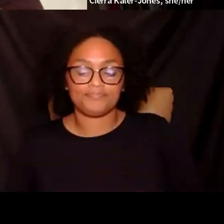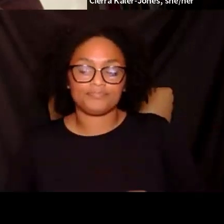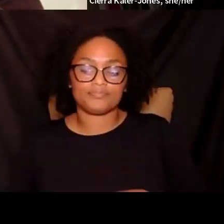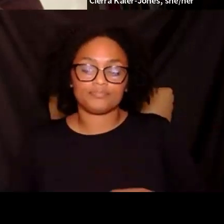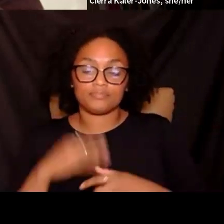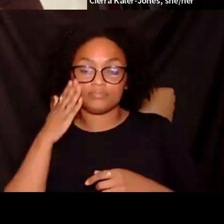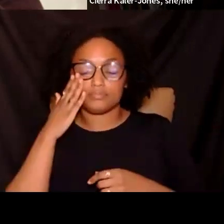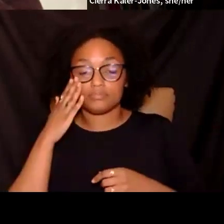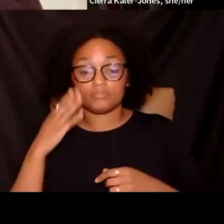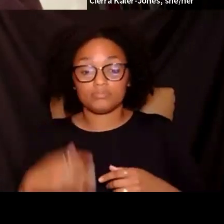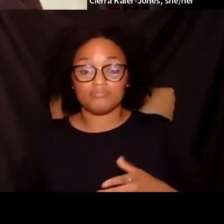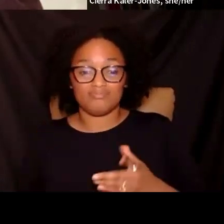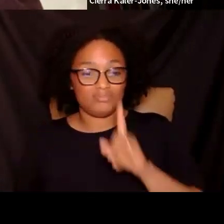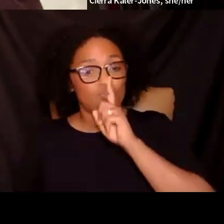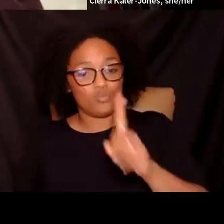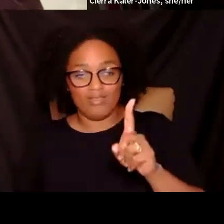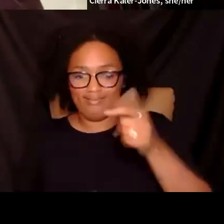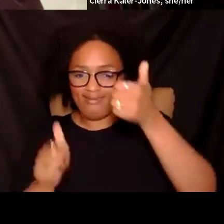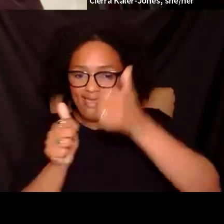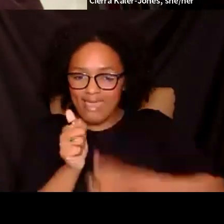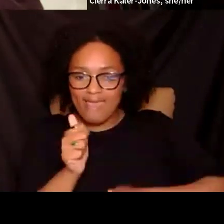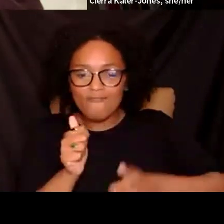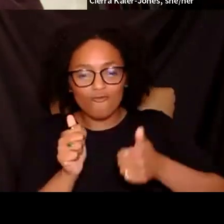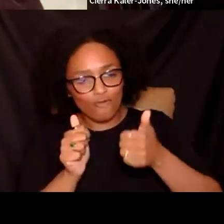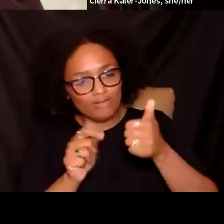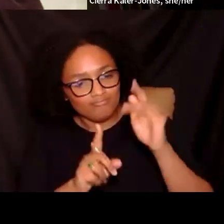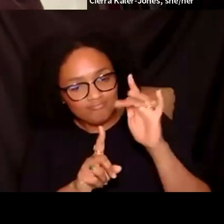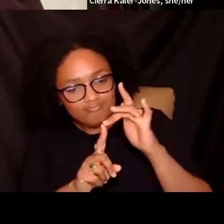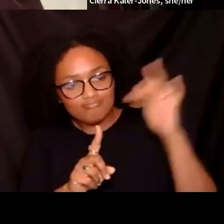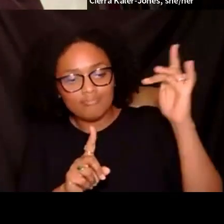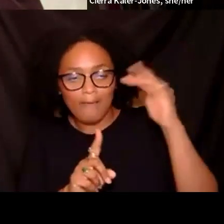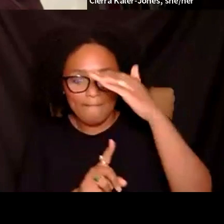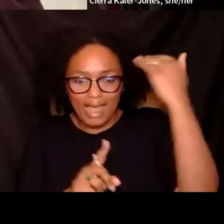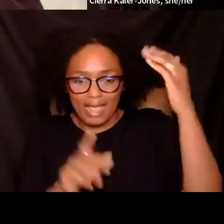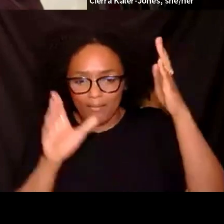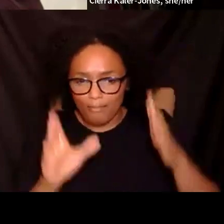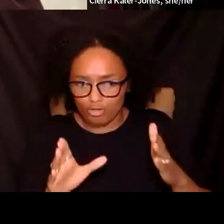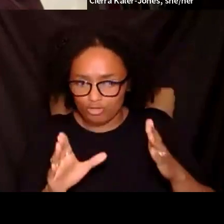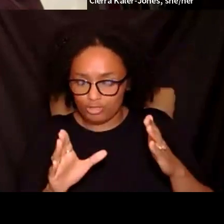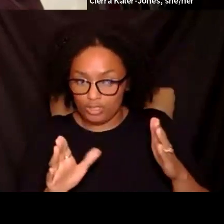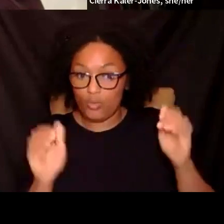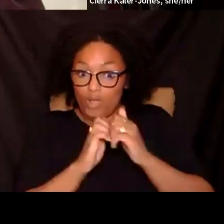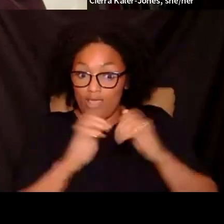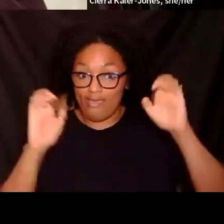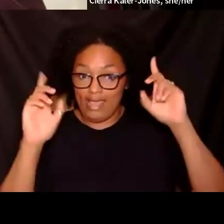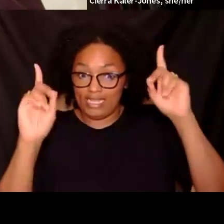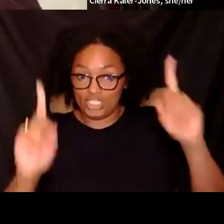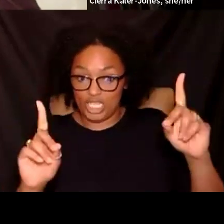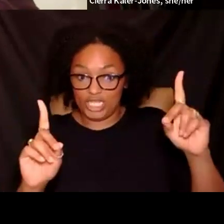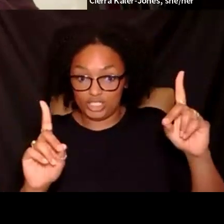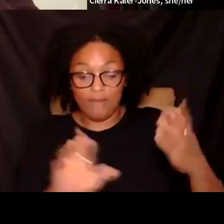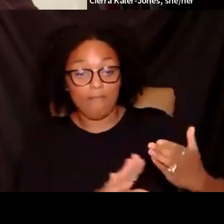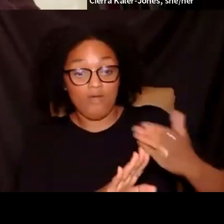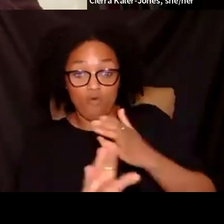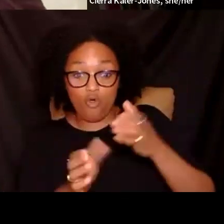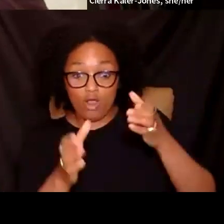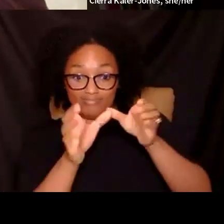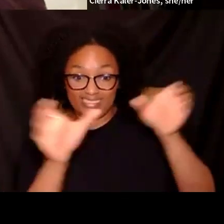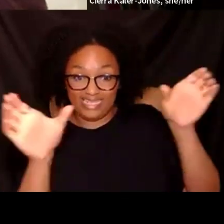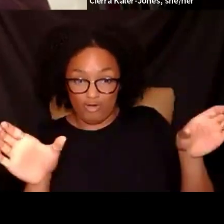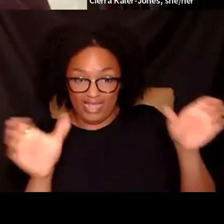literally every prominent Black intellectual you can think of pre-desegregation is somehow affiliated with